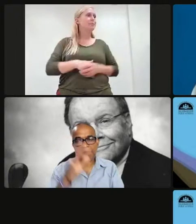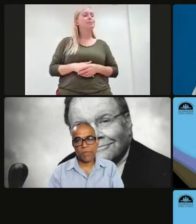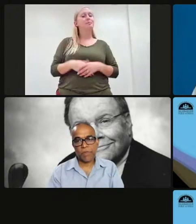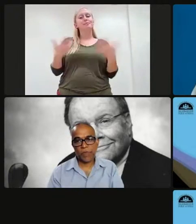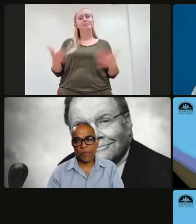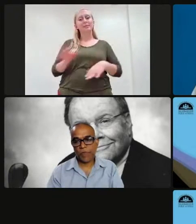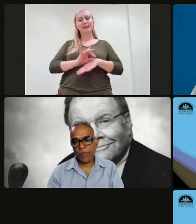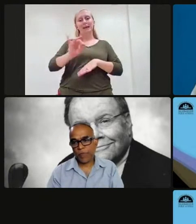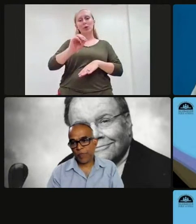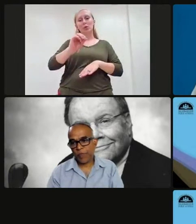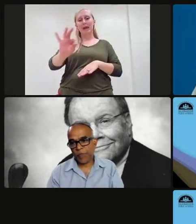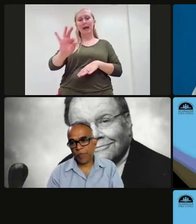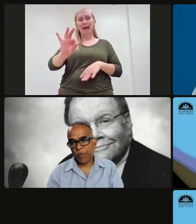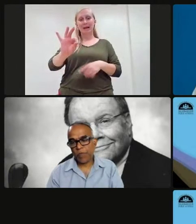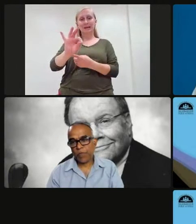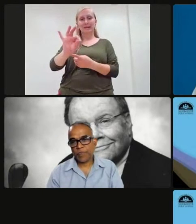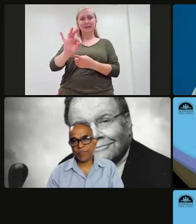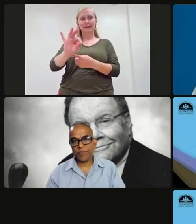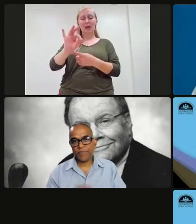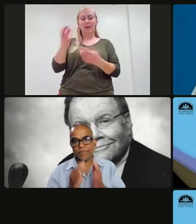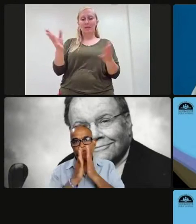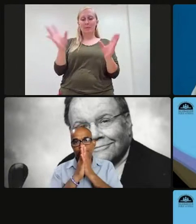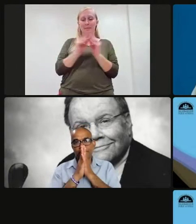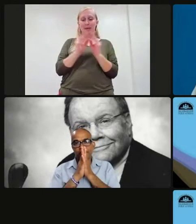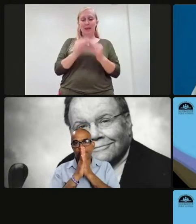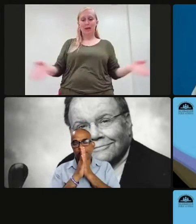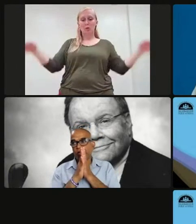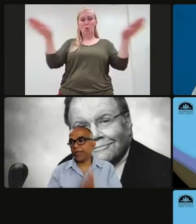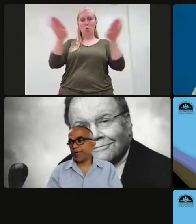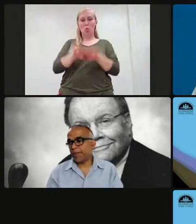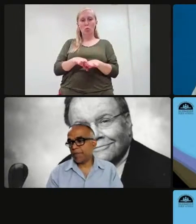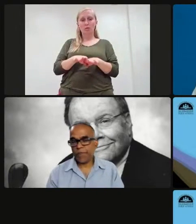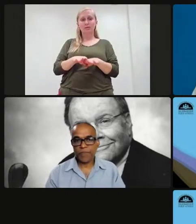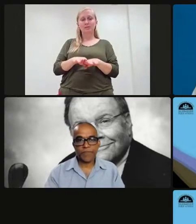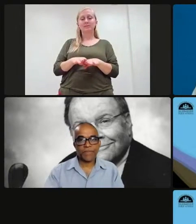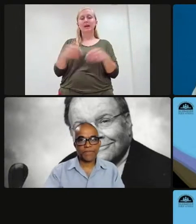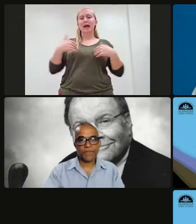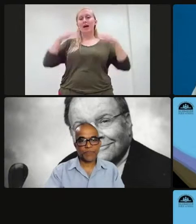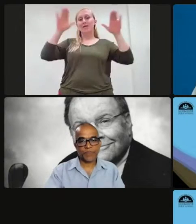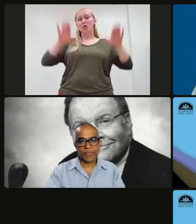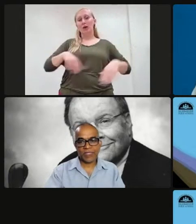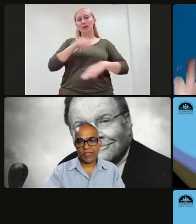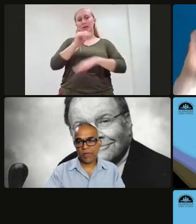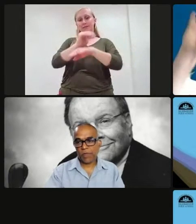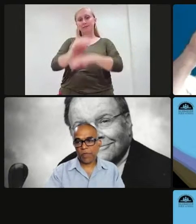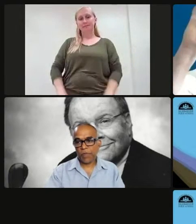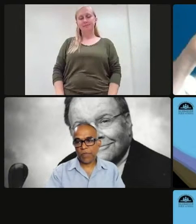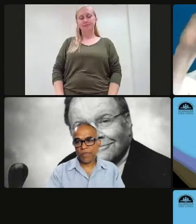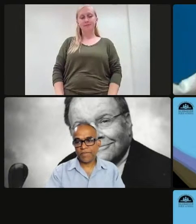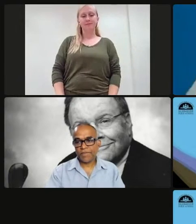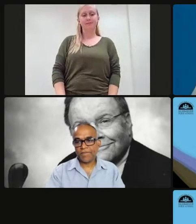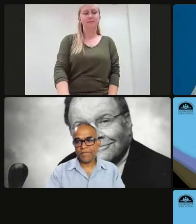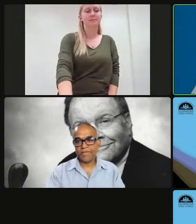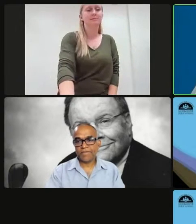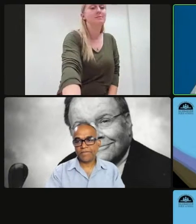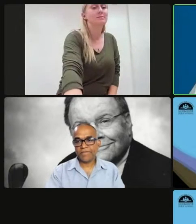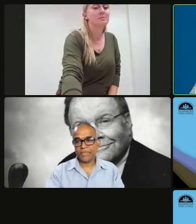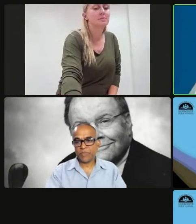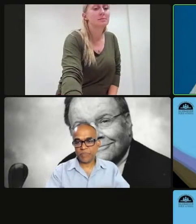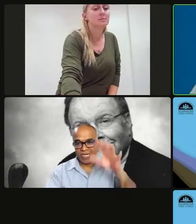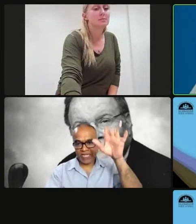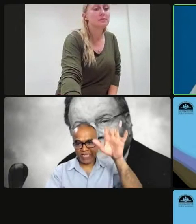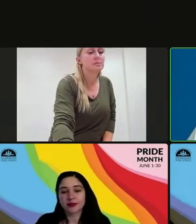is 8:09. I will call this meeting adjourned. Thank you, everybody, and have a great evening. Good night,